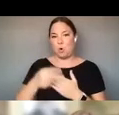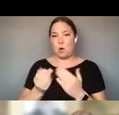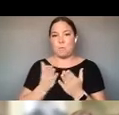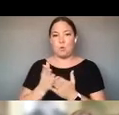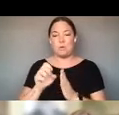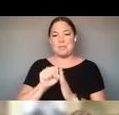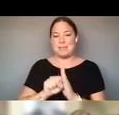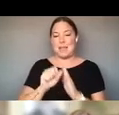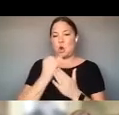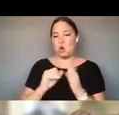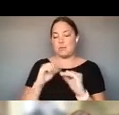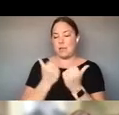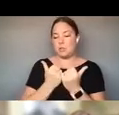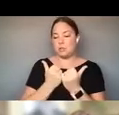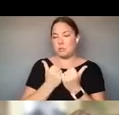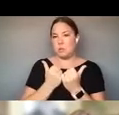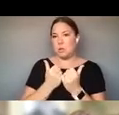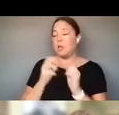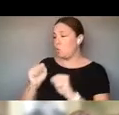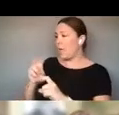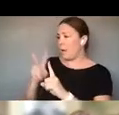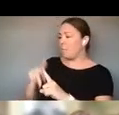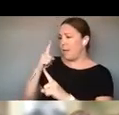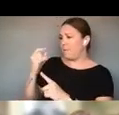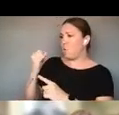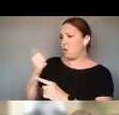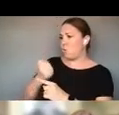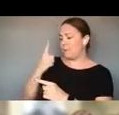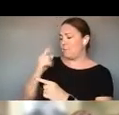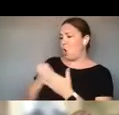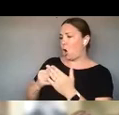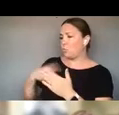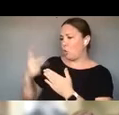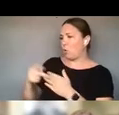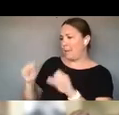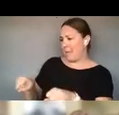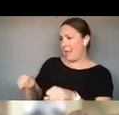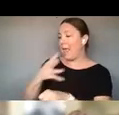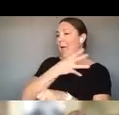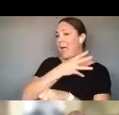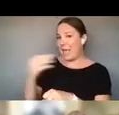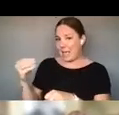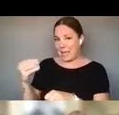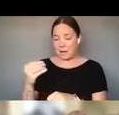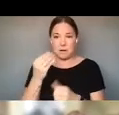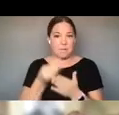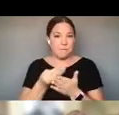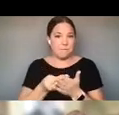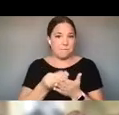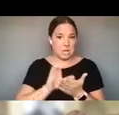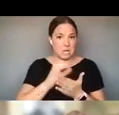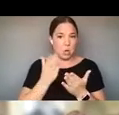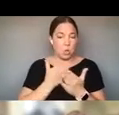So, you can apply for grants for arts programs and for funding through your state